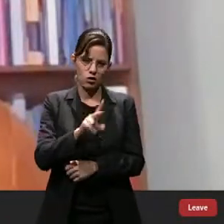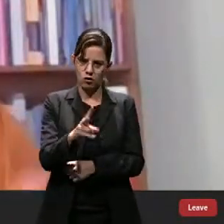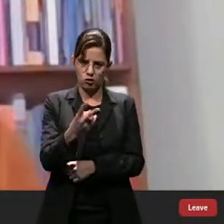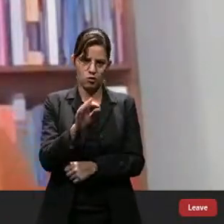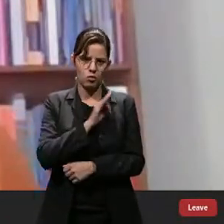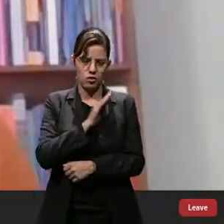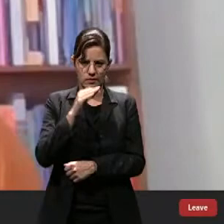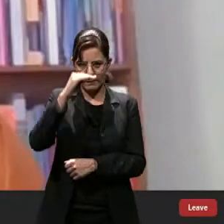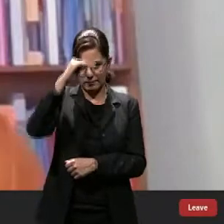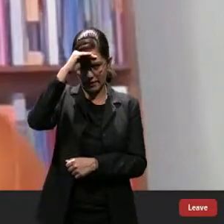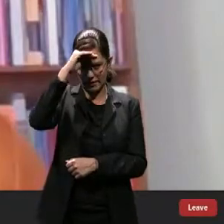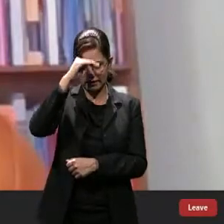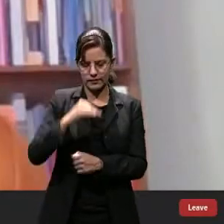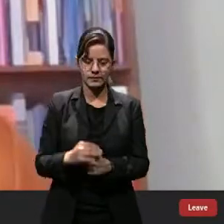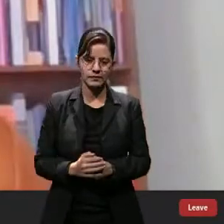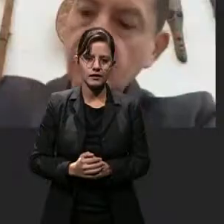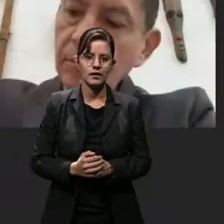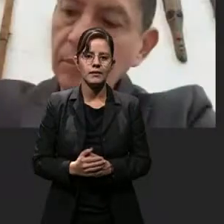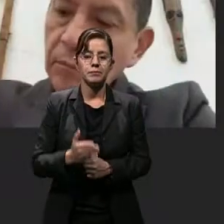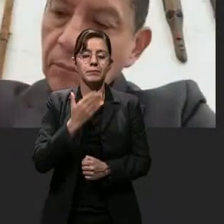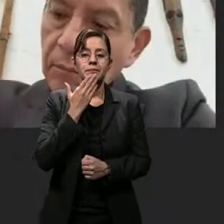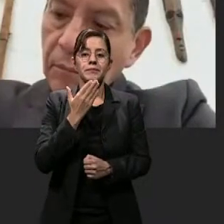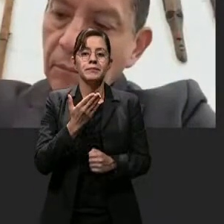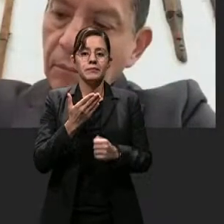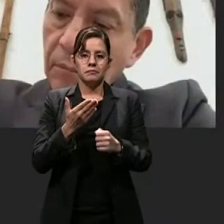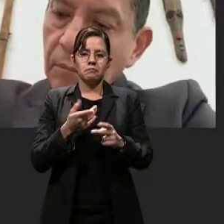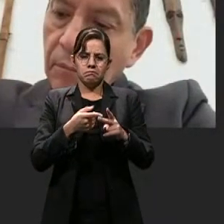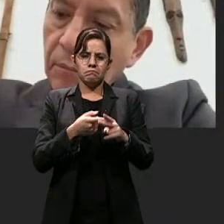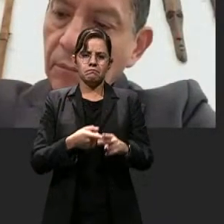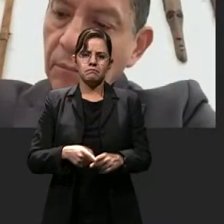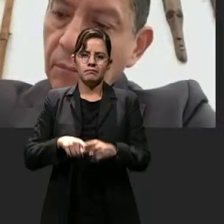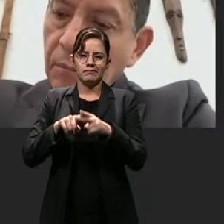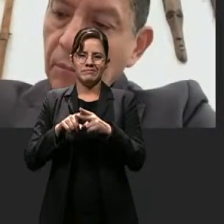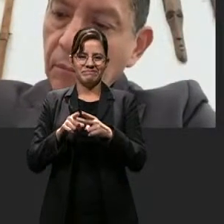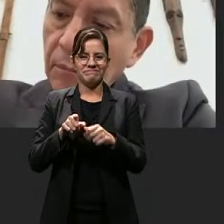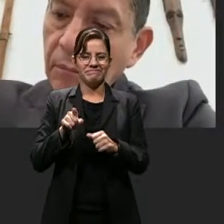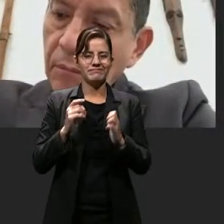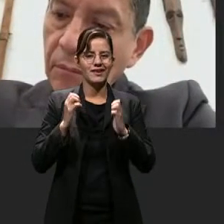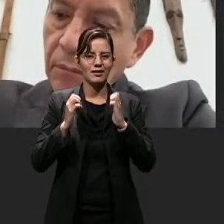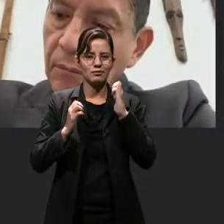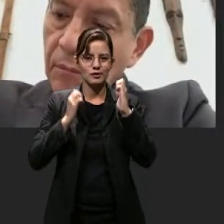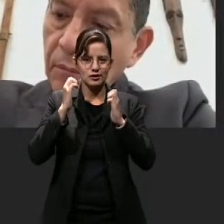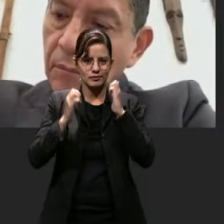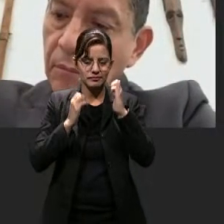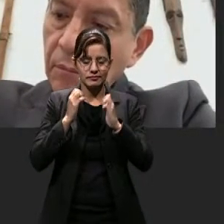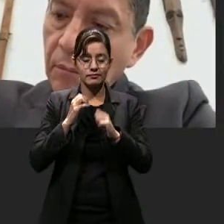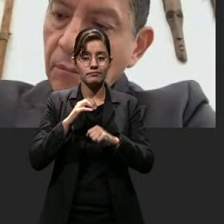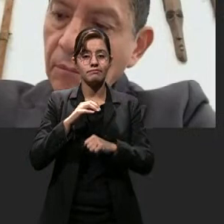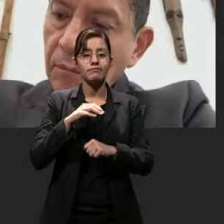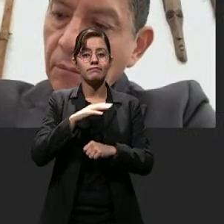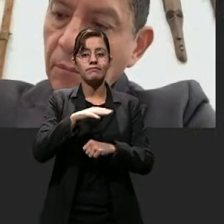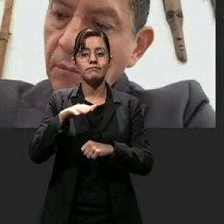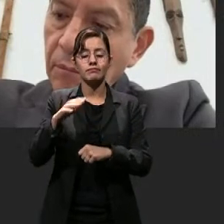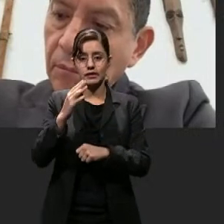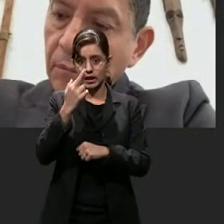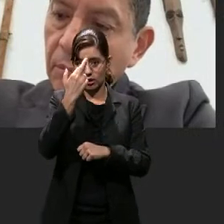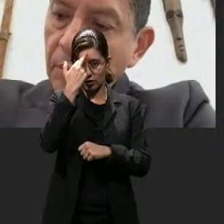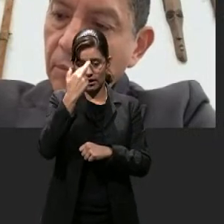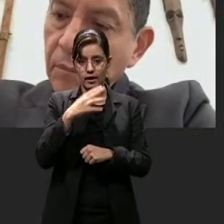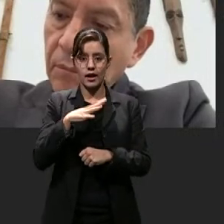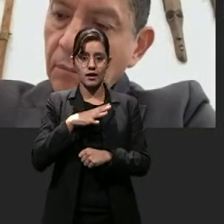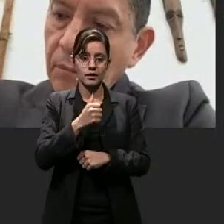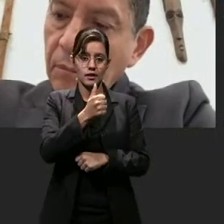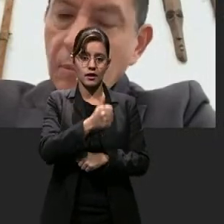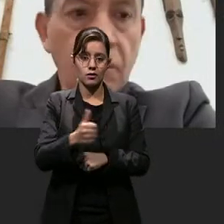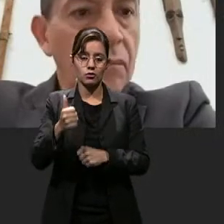for both men and women. So we open up the session to our speakers. We want to remind our speakers